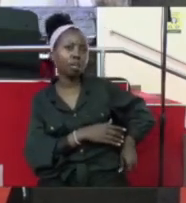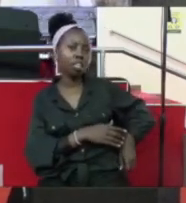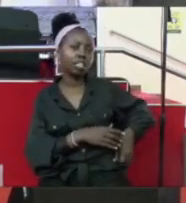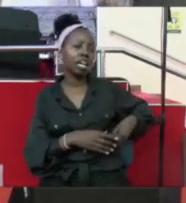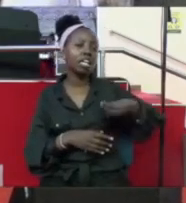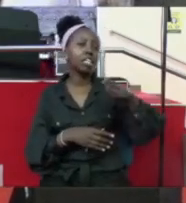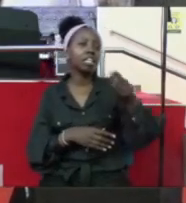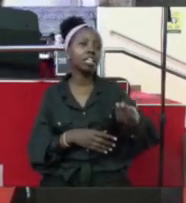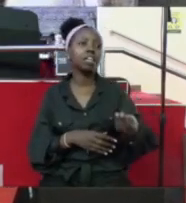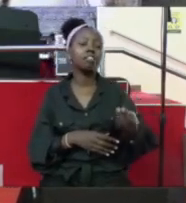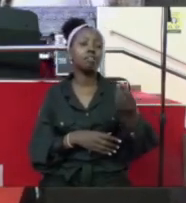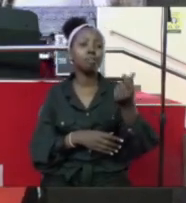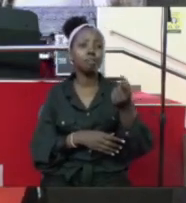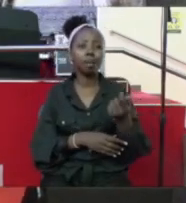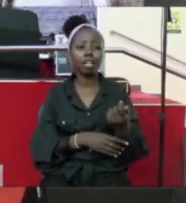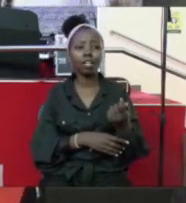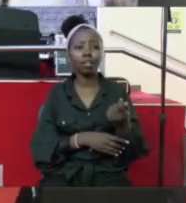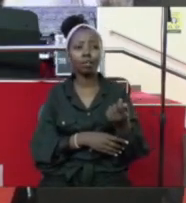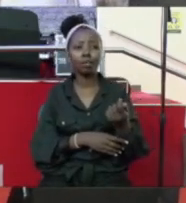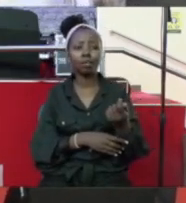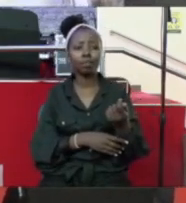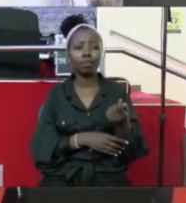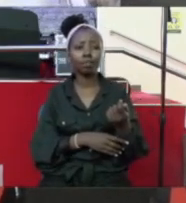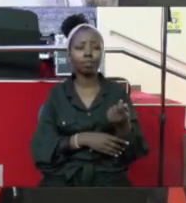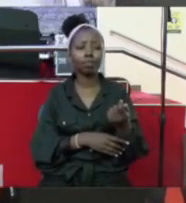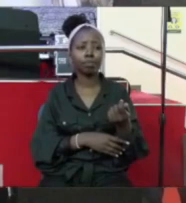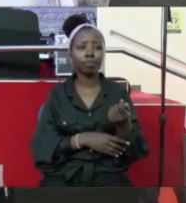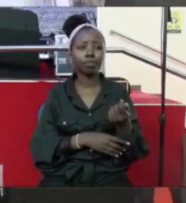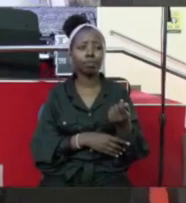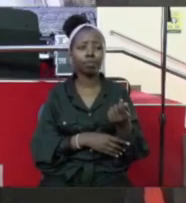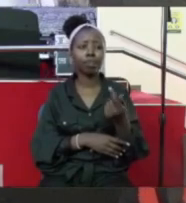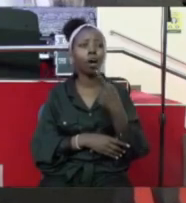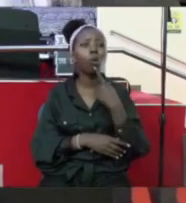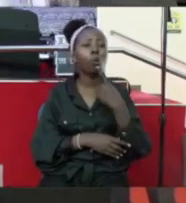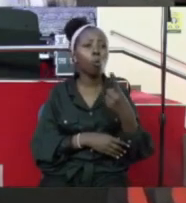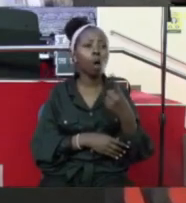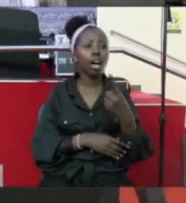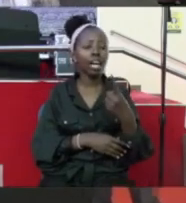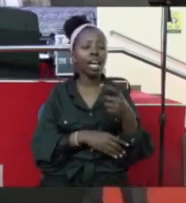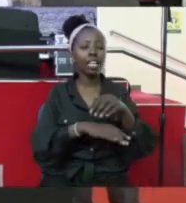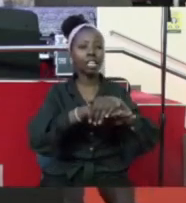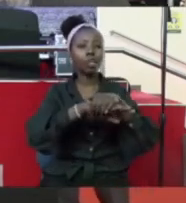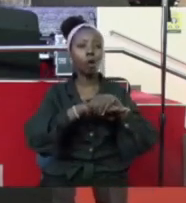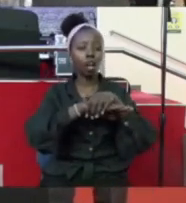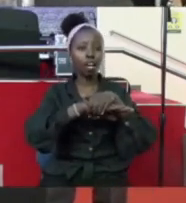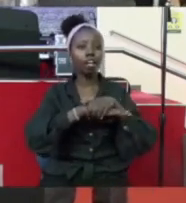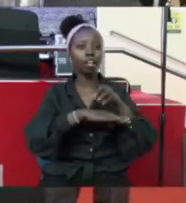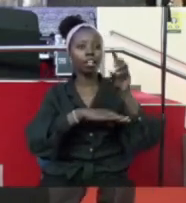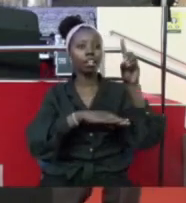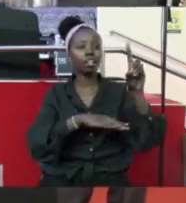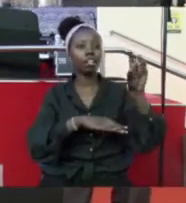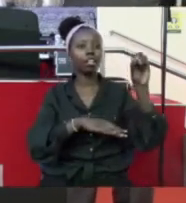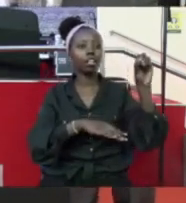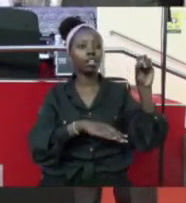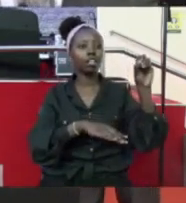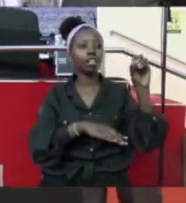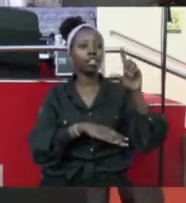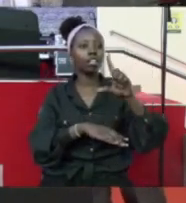removed a note, a dollar note of $100. Akatoa noti ya dola 100. That is like about